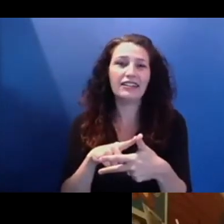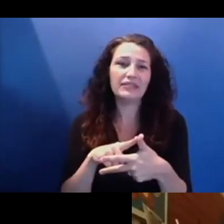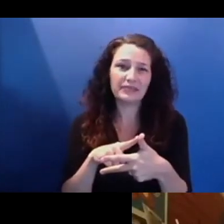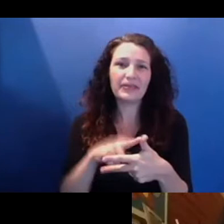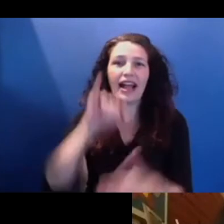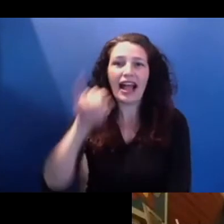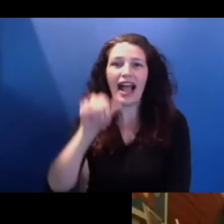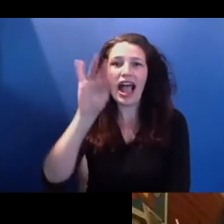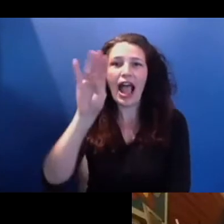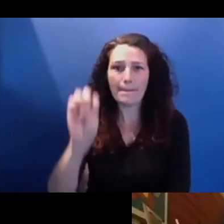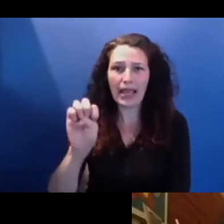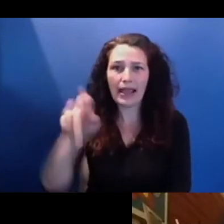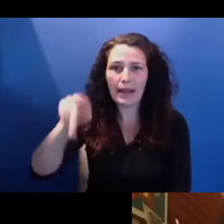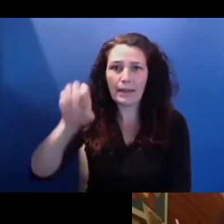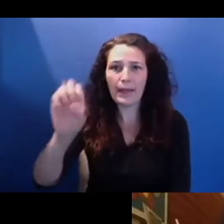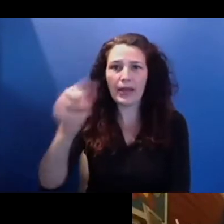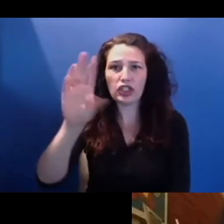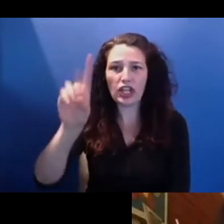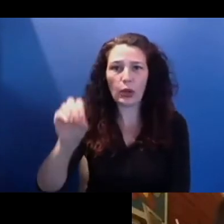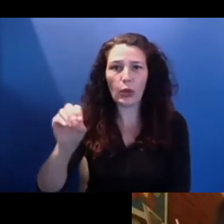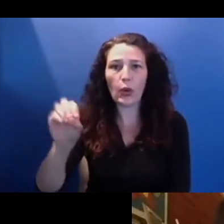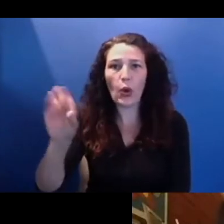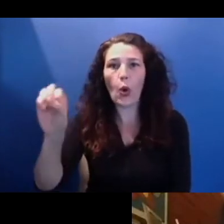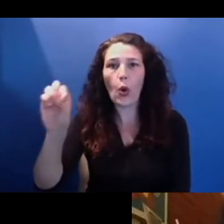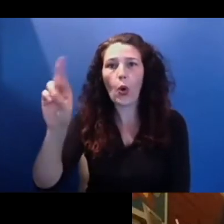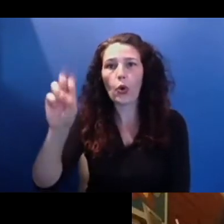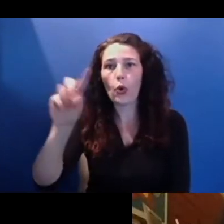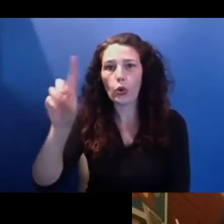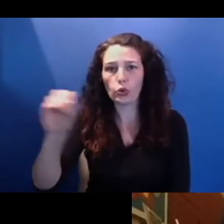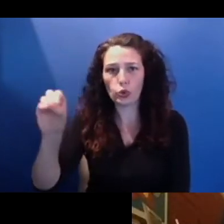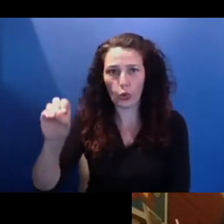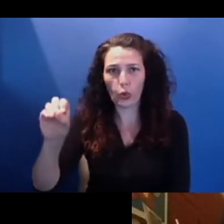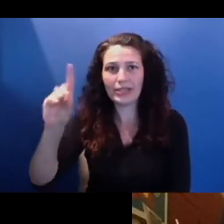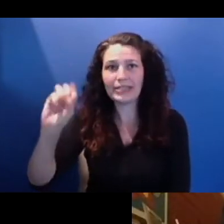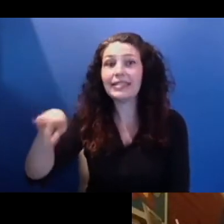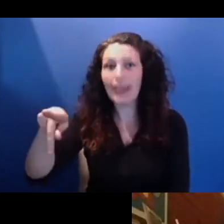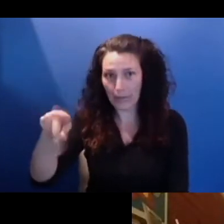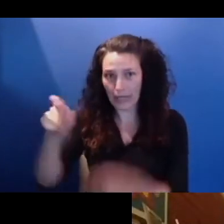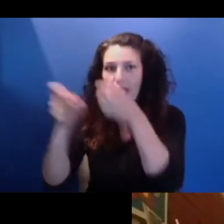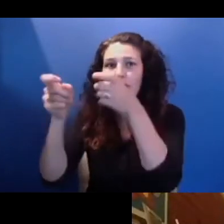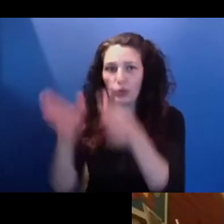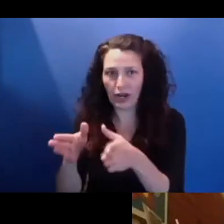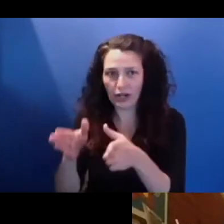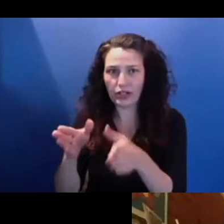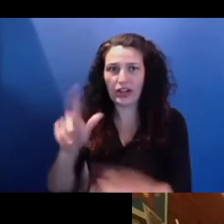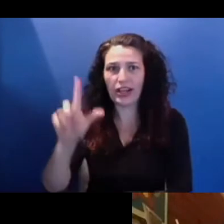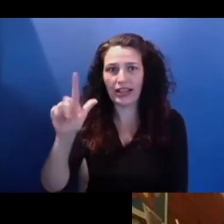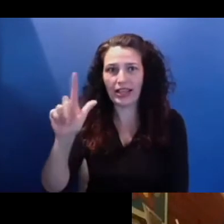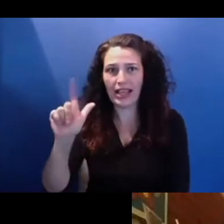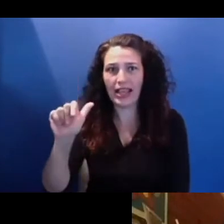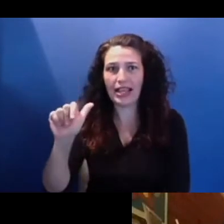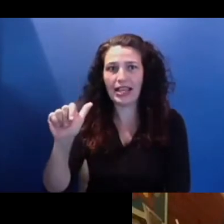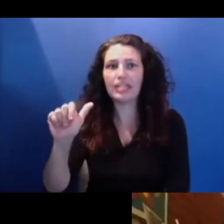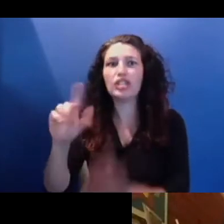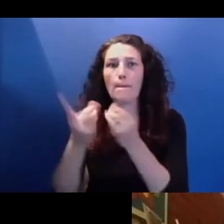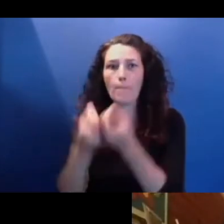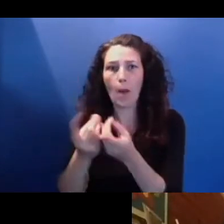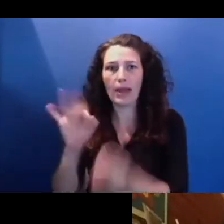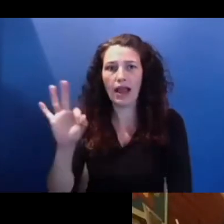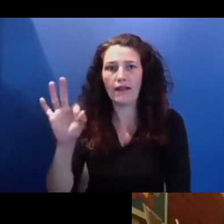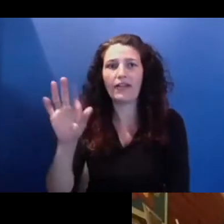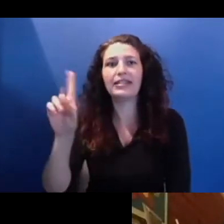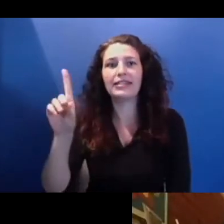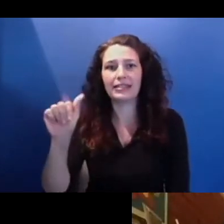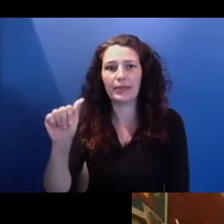the Deputy Director of the Los Angeles Department of Disability. We have Andrea